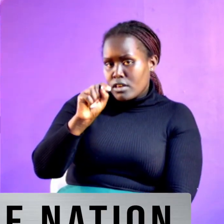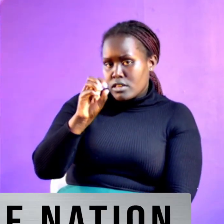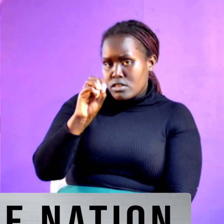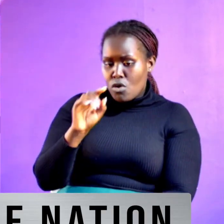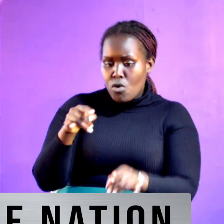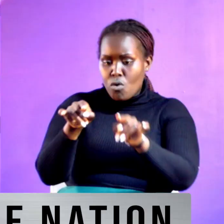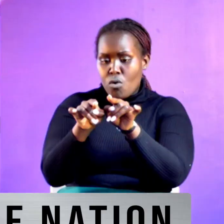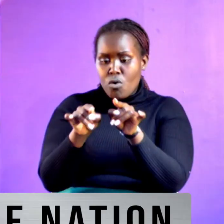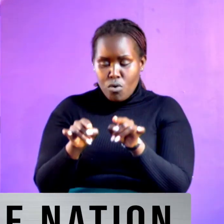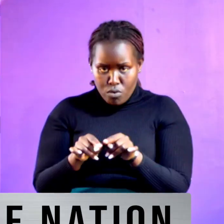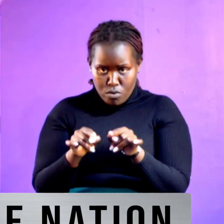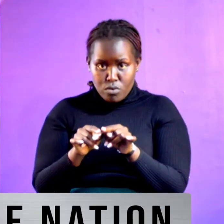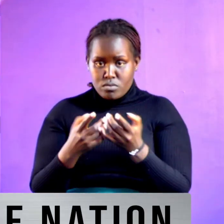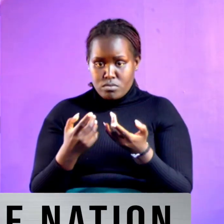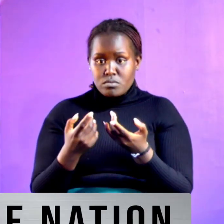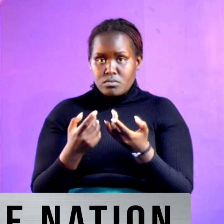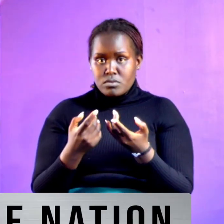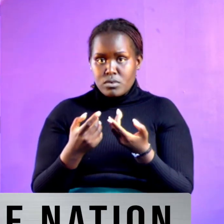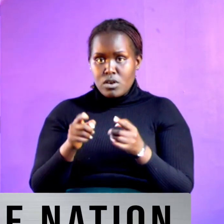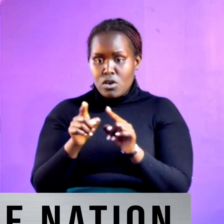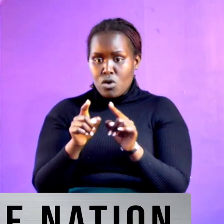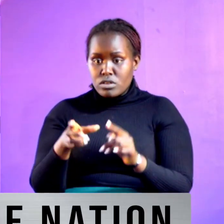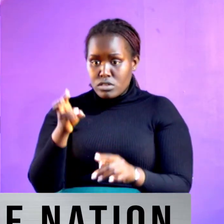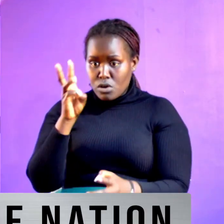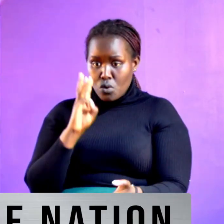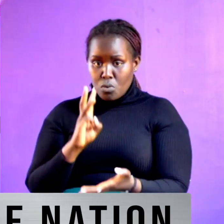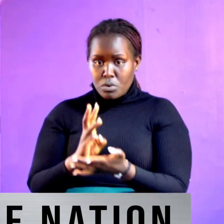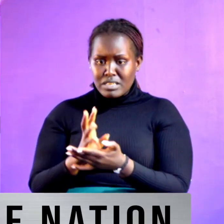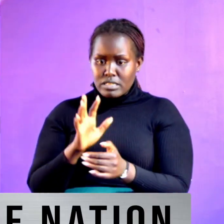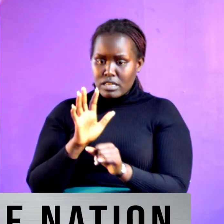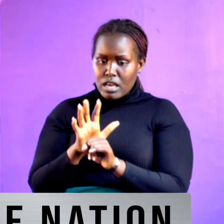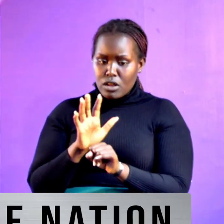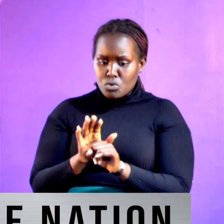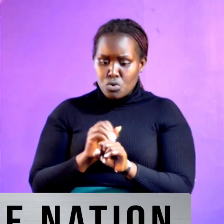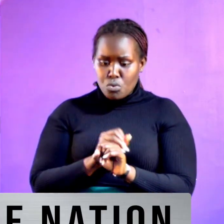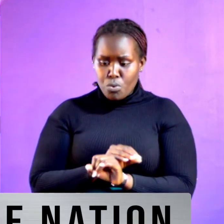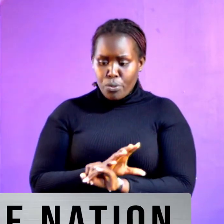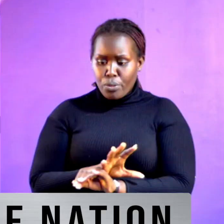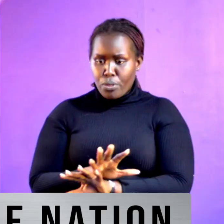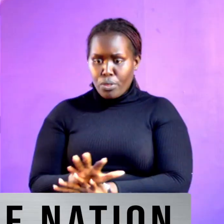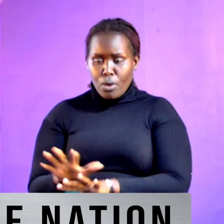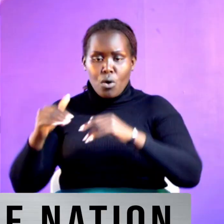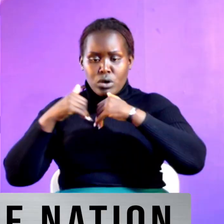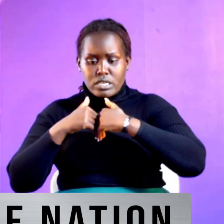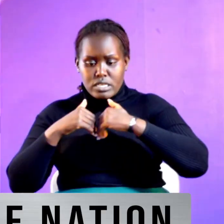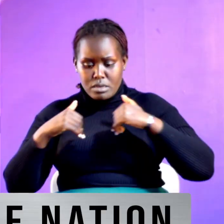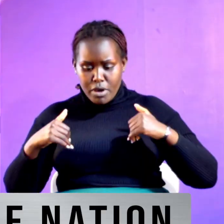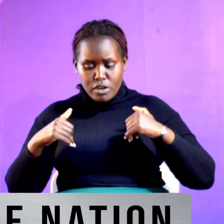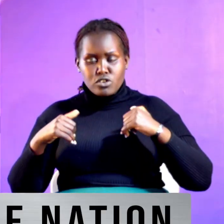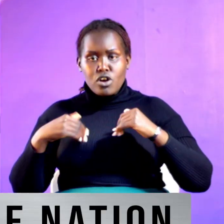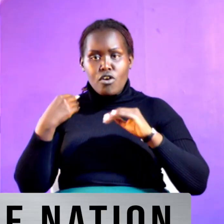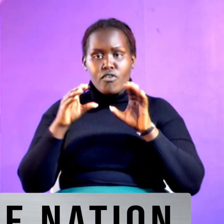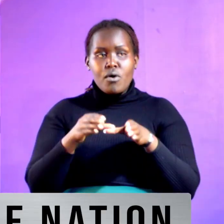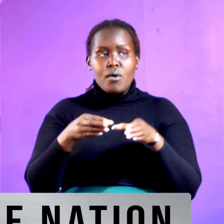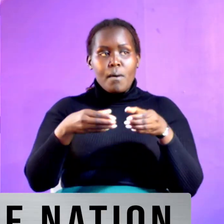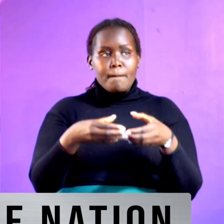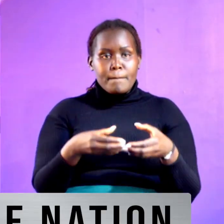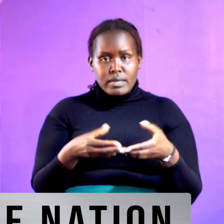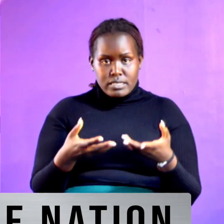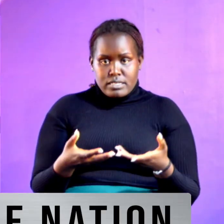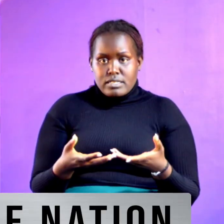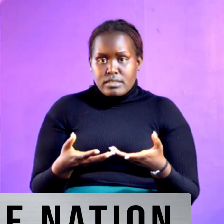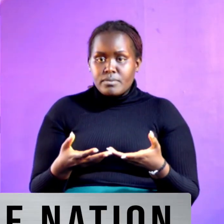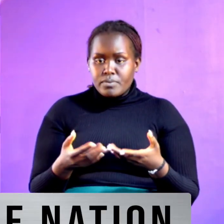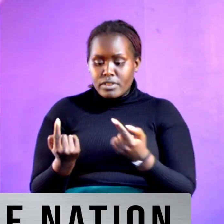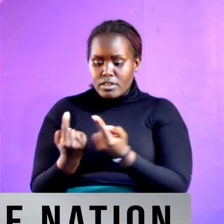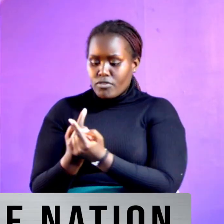also we also witness a lot of sprouting of parties. Right. Be they briefcase political